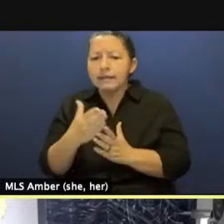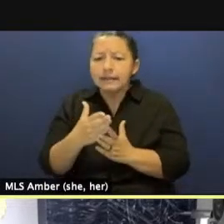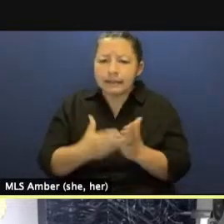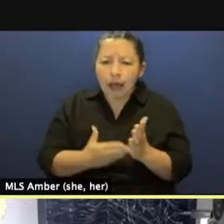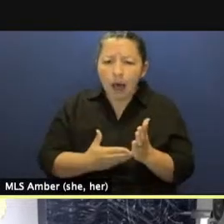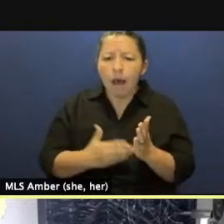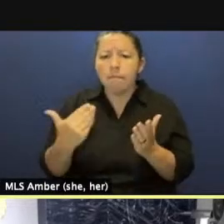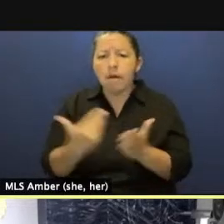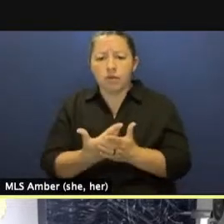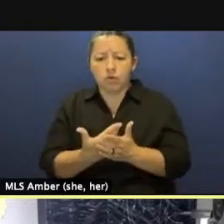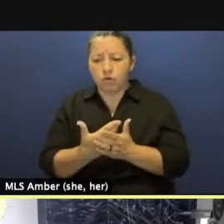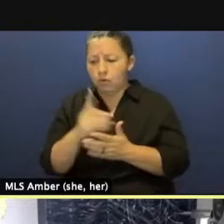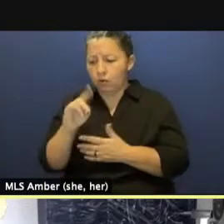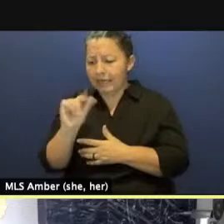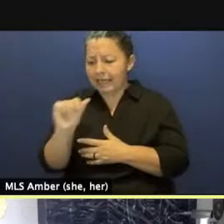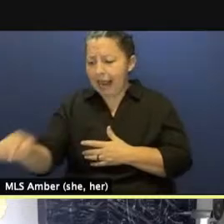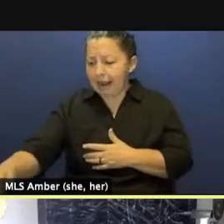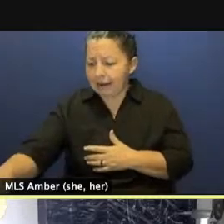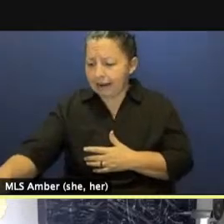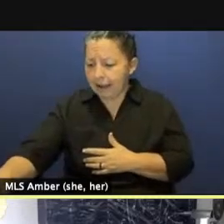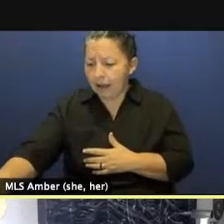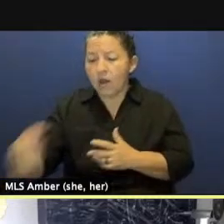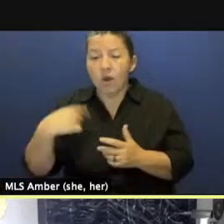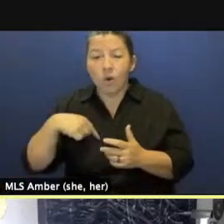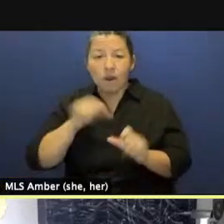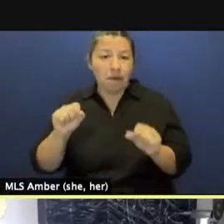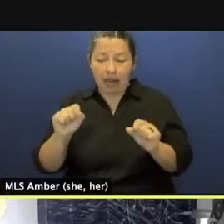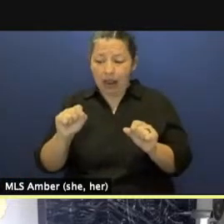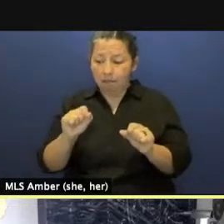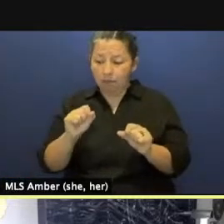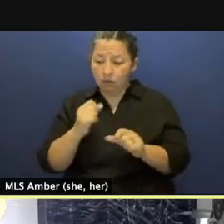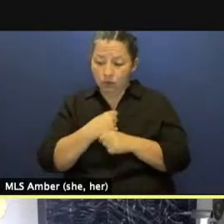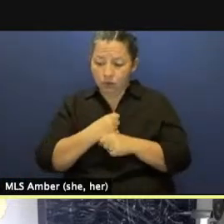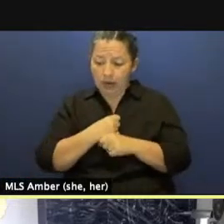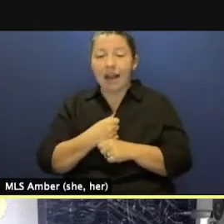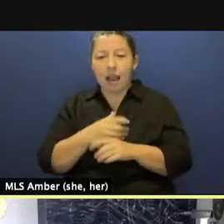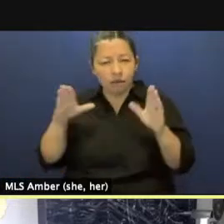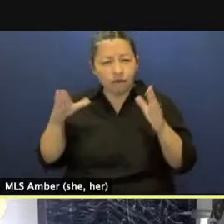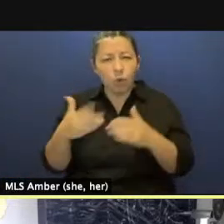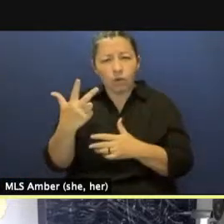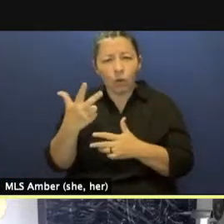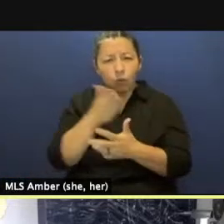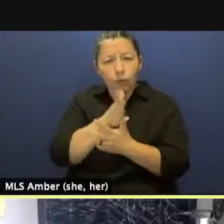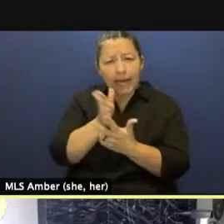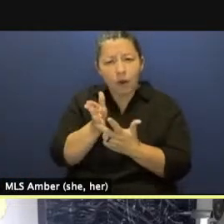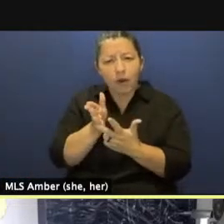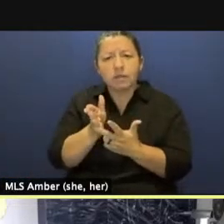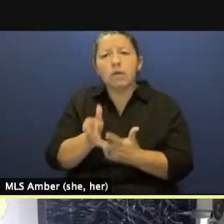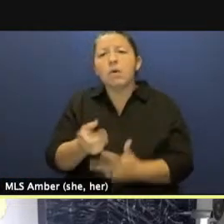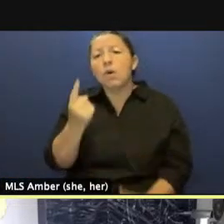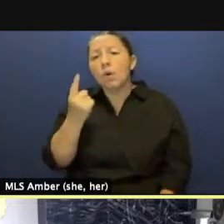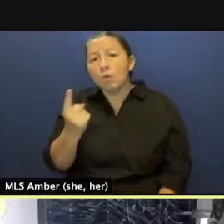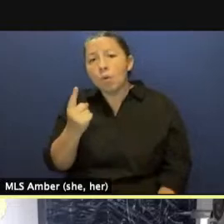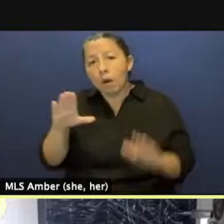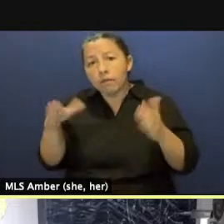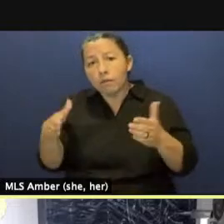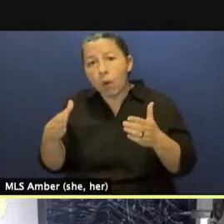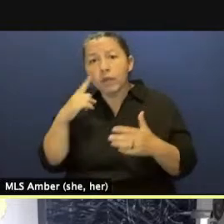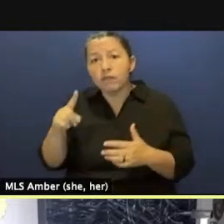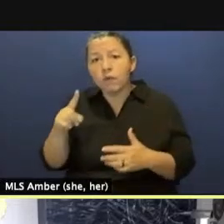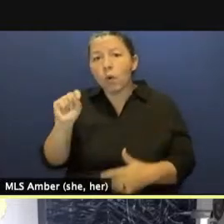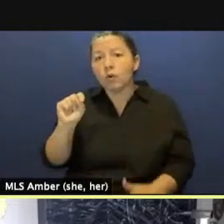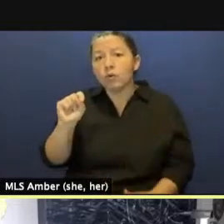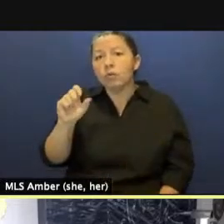new data that we've been able to generate and focus on 3 areas. One, focus upon stratigraphy